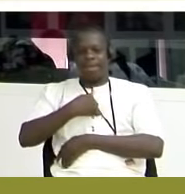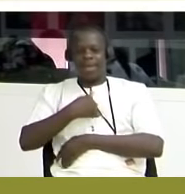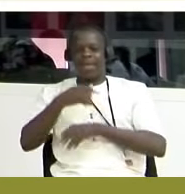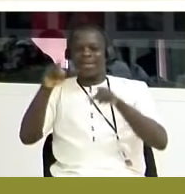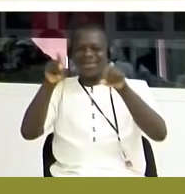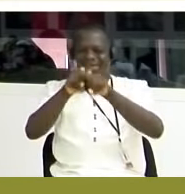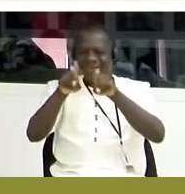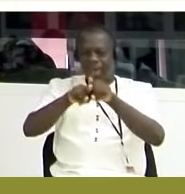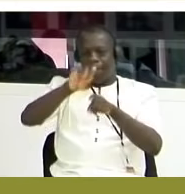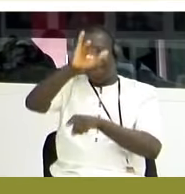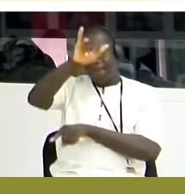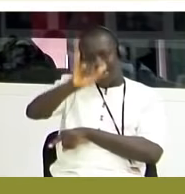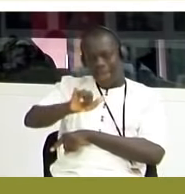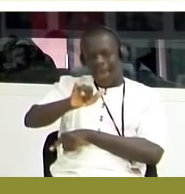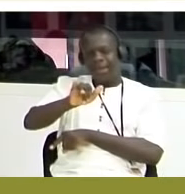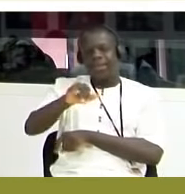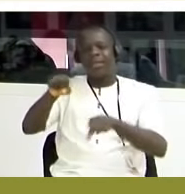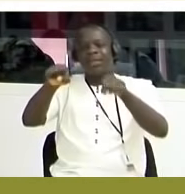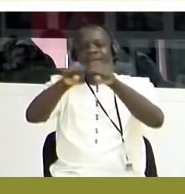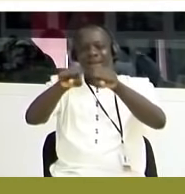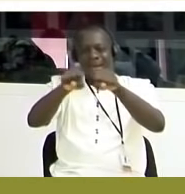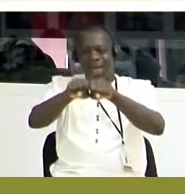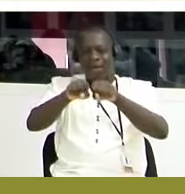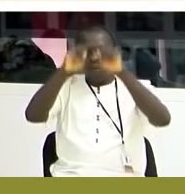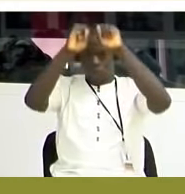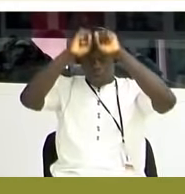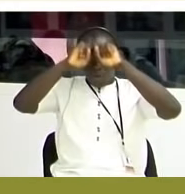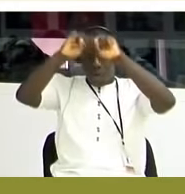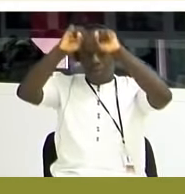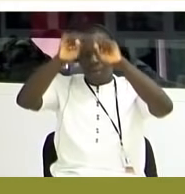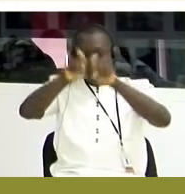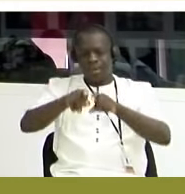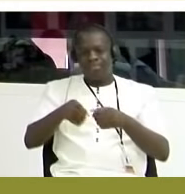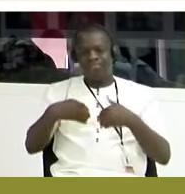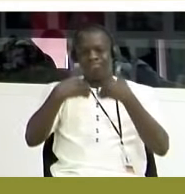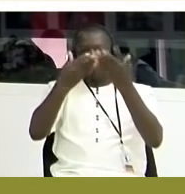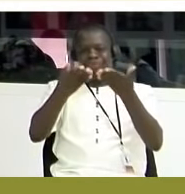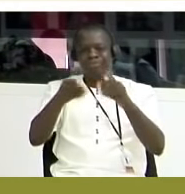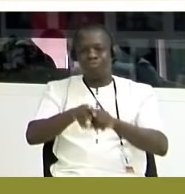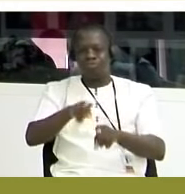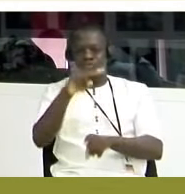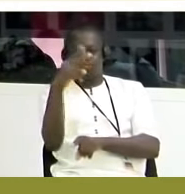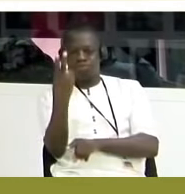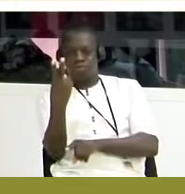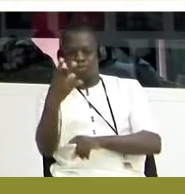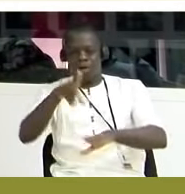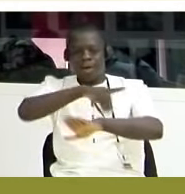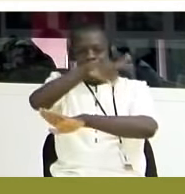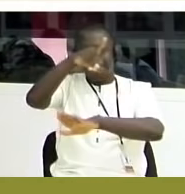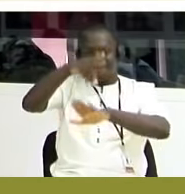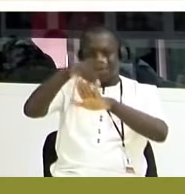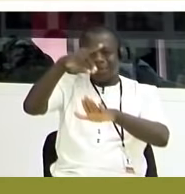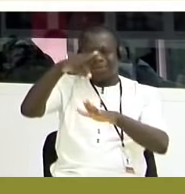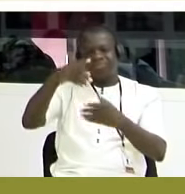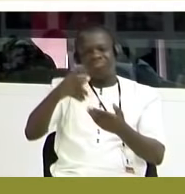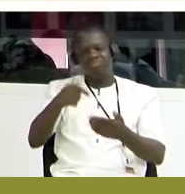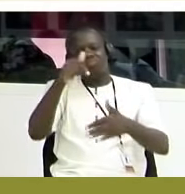the Senegalese government offered two places for Gambians in the military high school in Saint Louis.